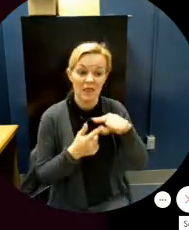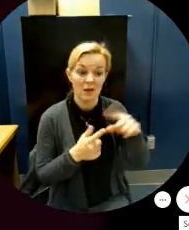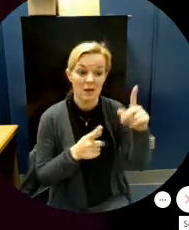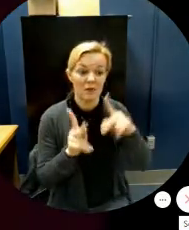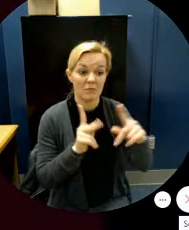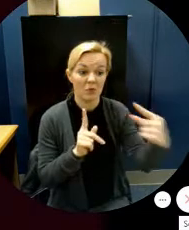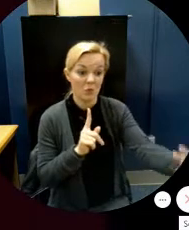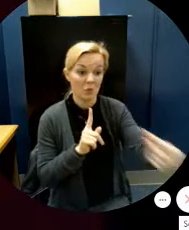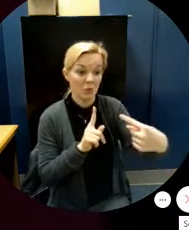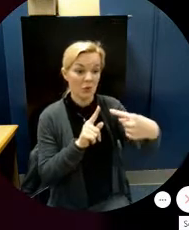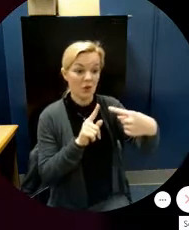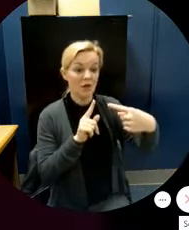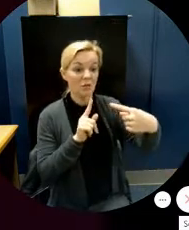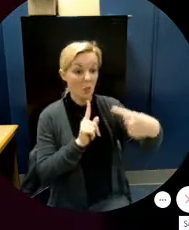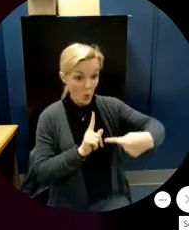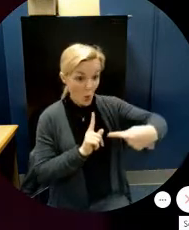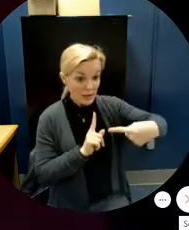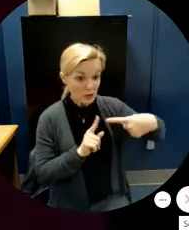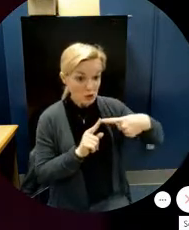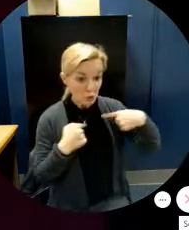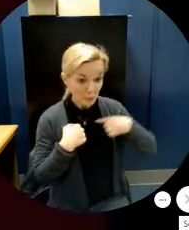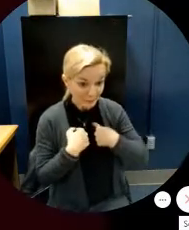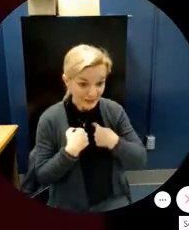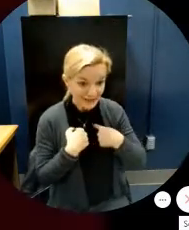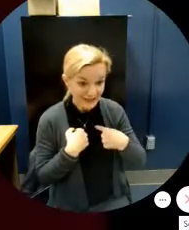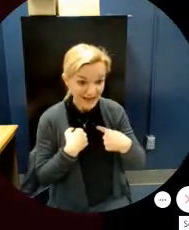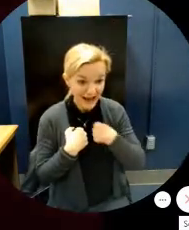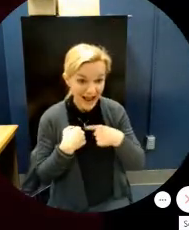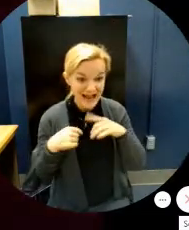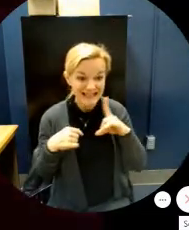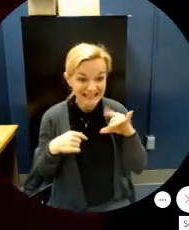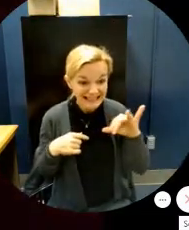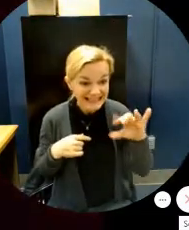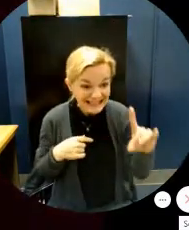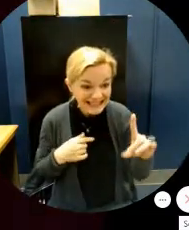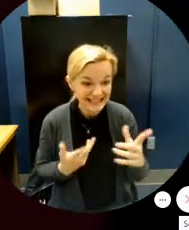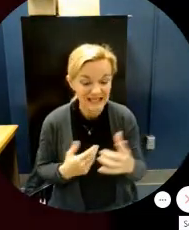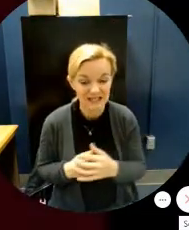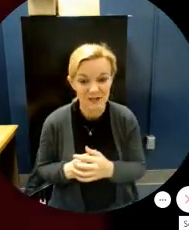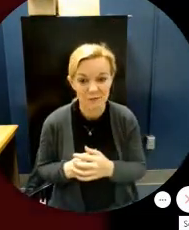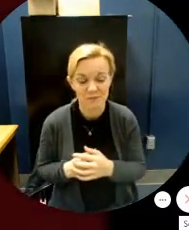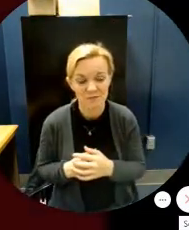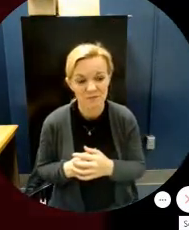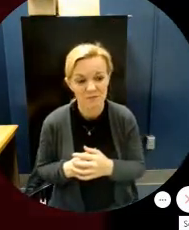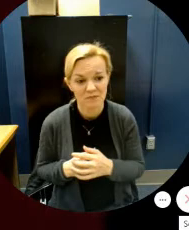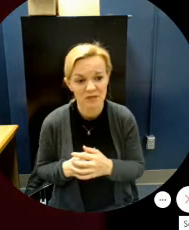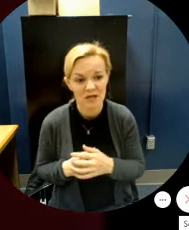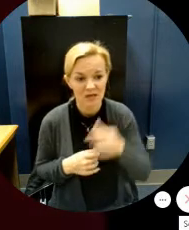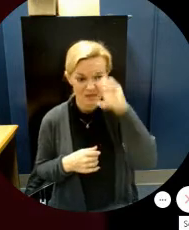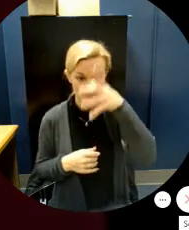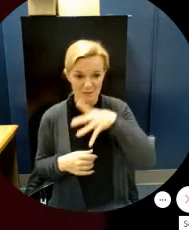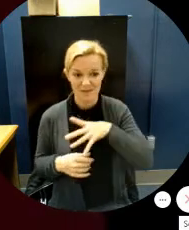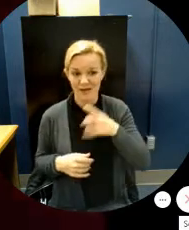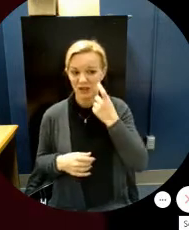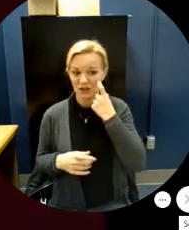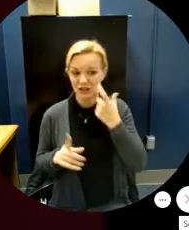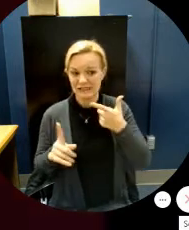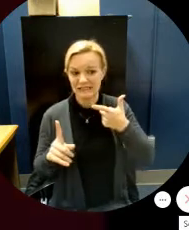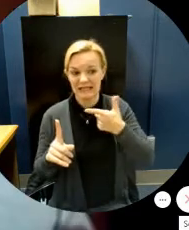The bar owner died almost immediately. Jim Harris was faced with the possibility that he had just killed a man who did not mean to be a threat